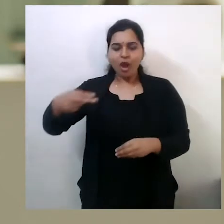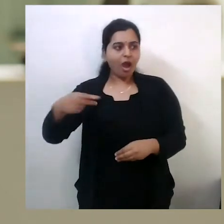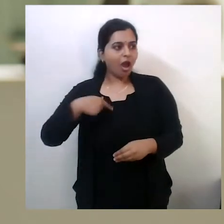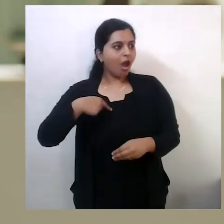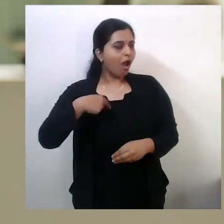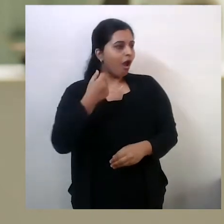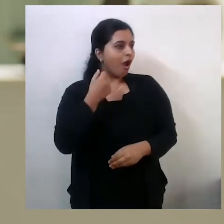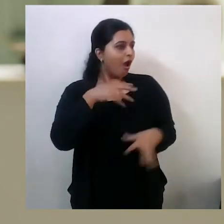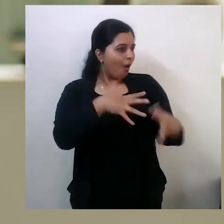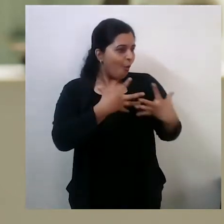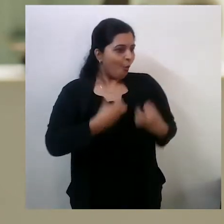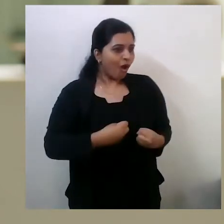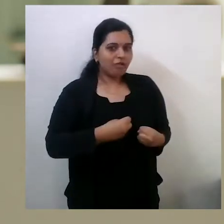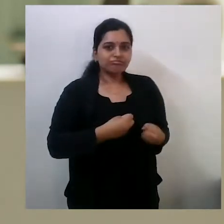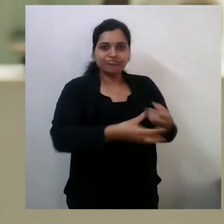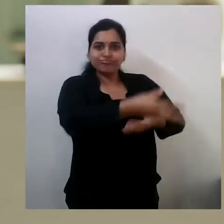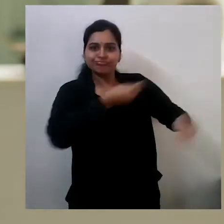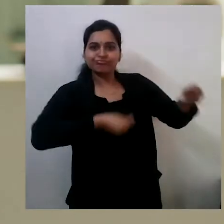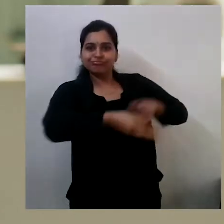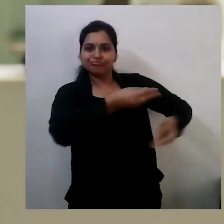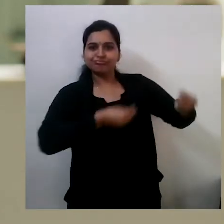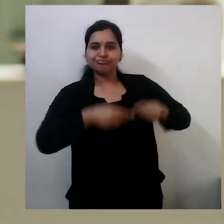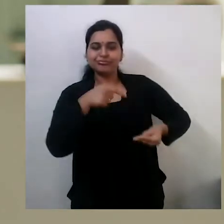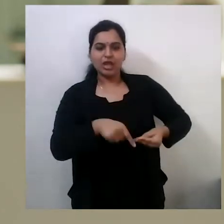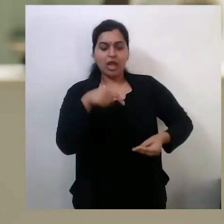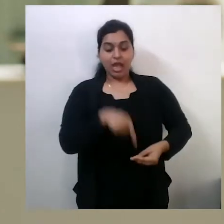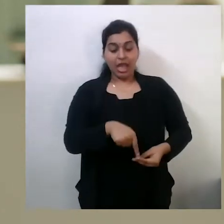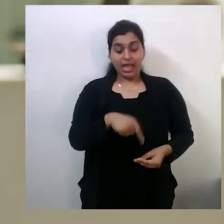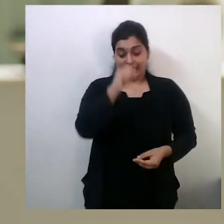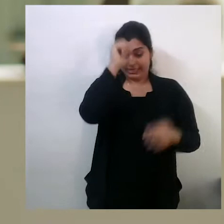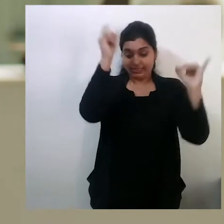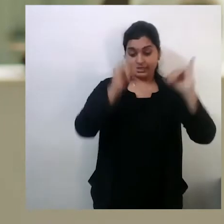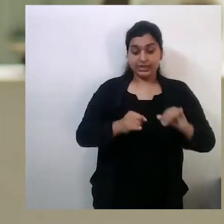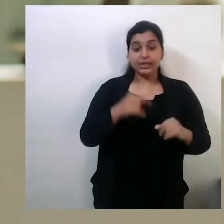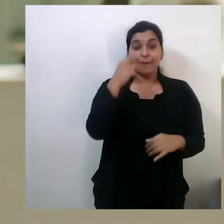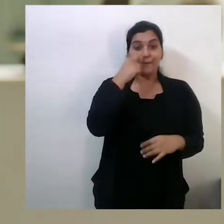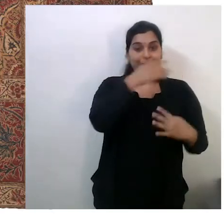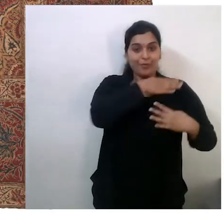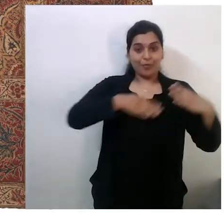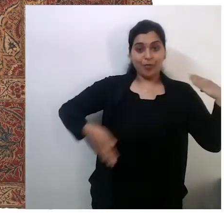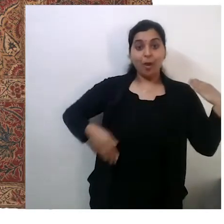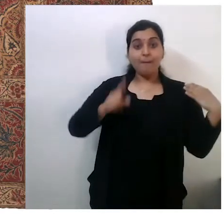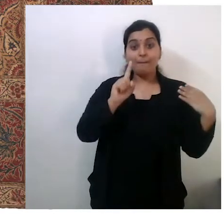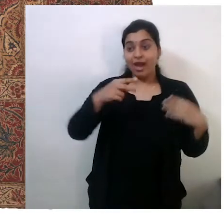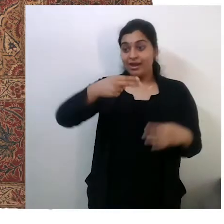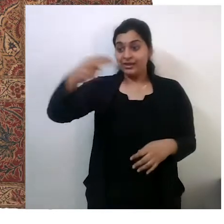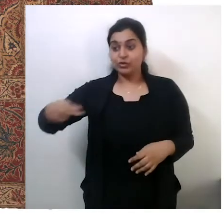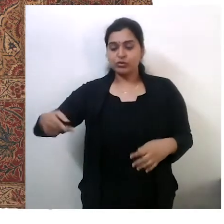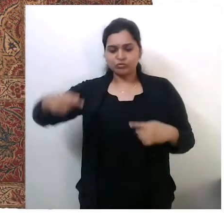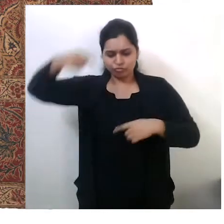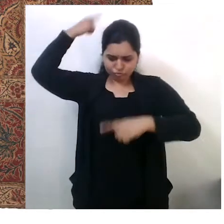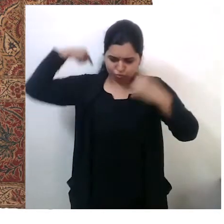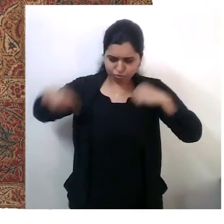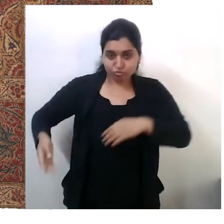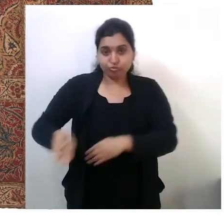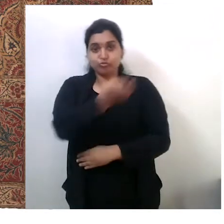then specifically designed for the Indonesian market as ceremonial or shoulder cloths for nobility. Like the patola cloth in the